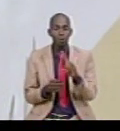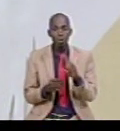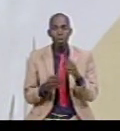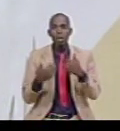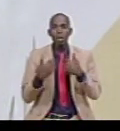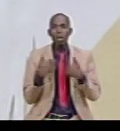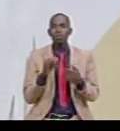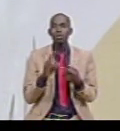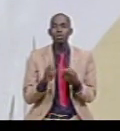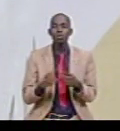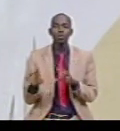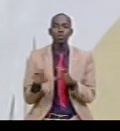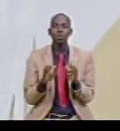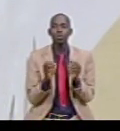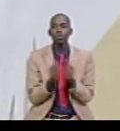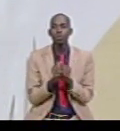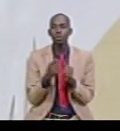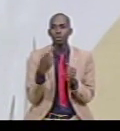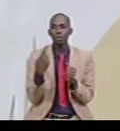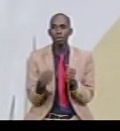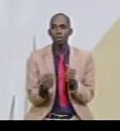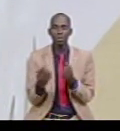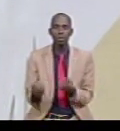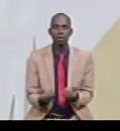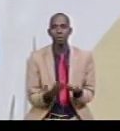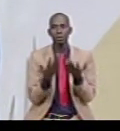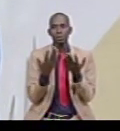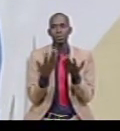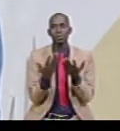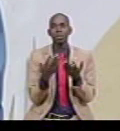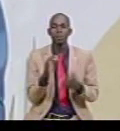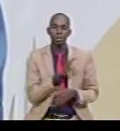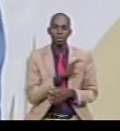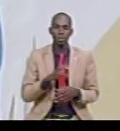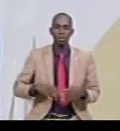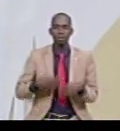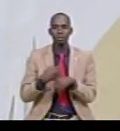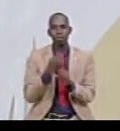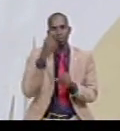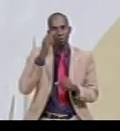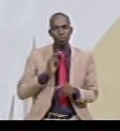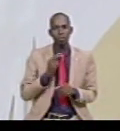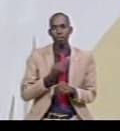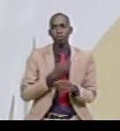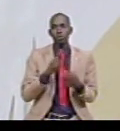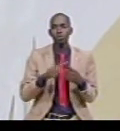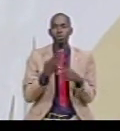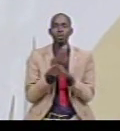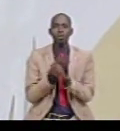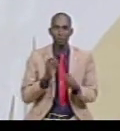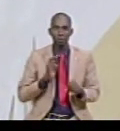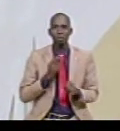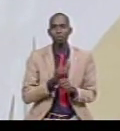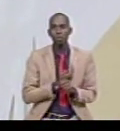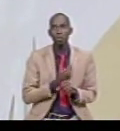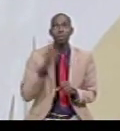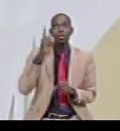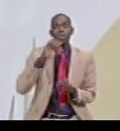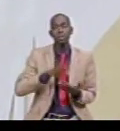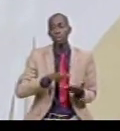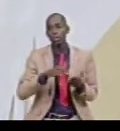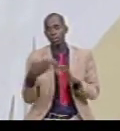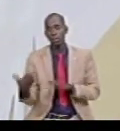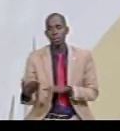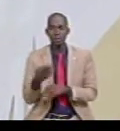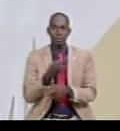with the sacrifice Christ made for us to redeem us he died in our place it